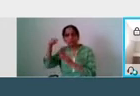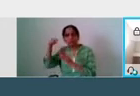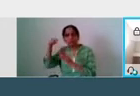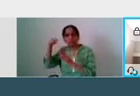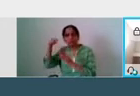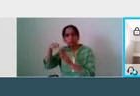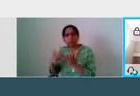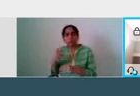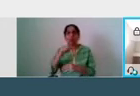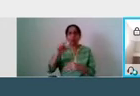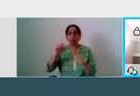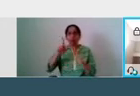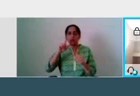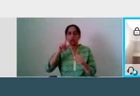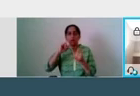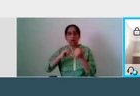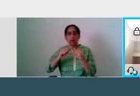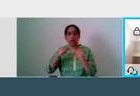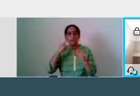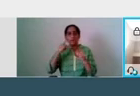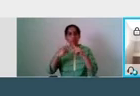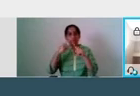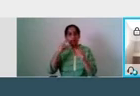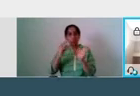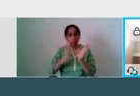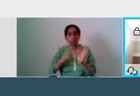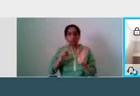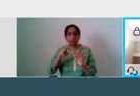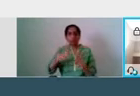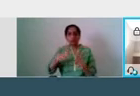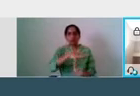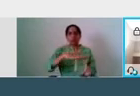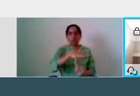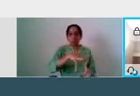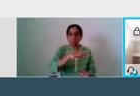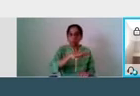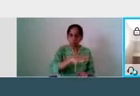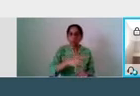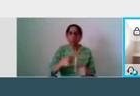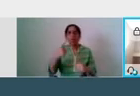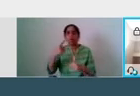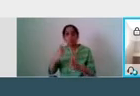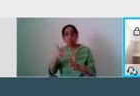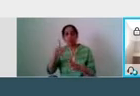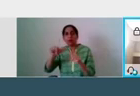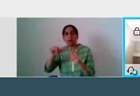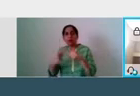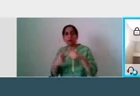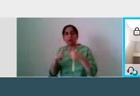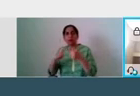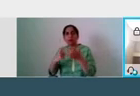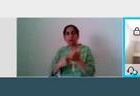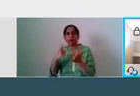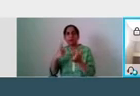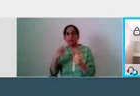stereotype which must not be propagated but still you have this idea because many popular authors now use this without